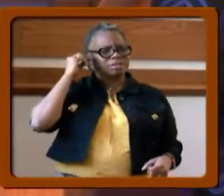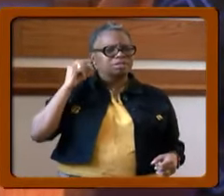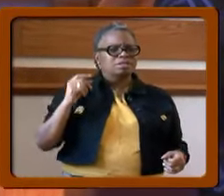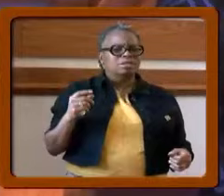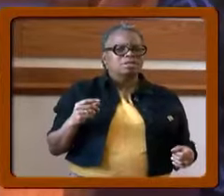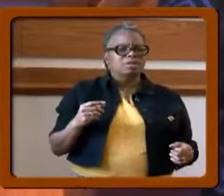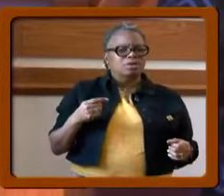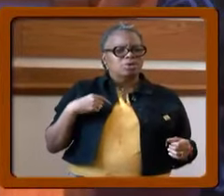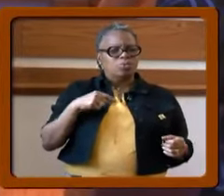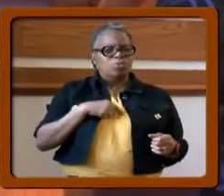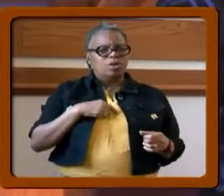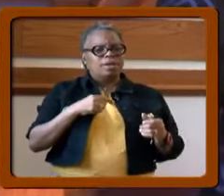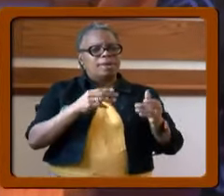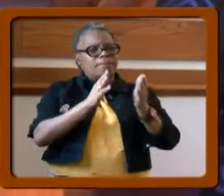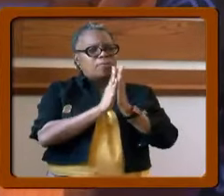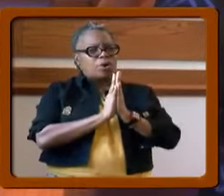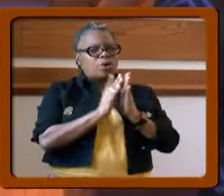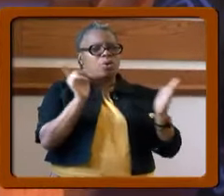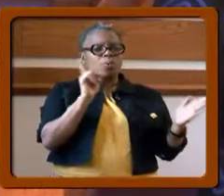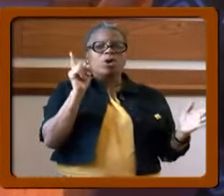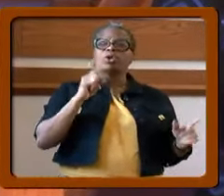We pray that wherever you are,